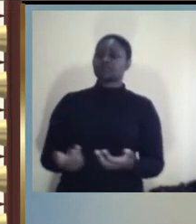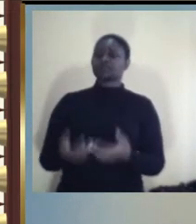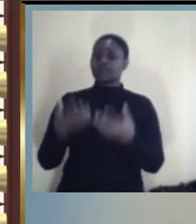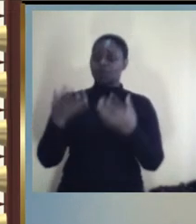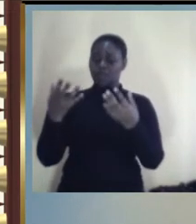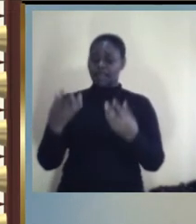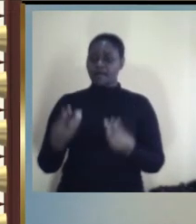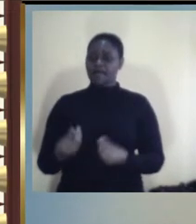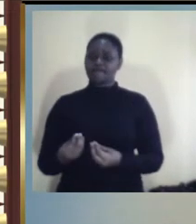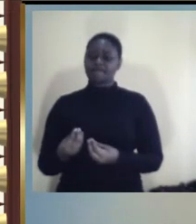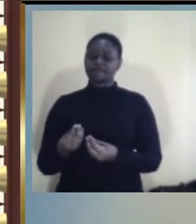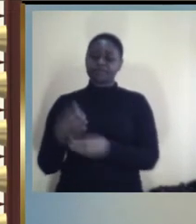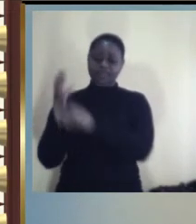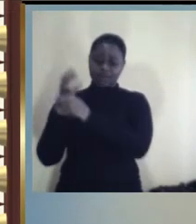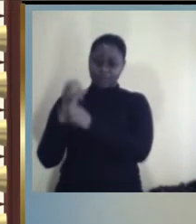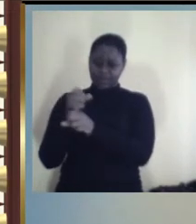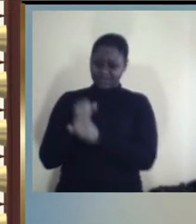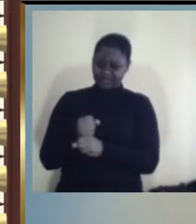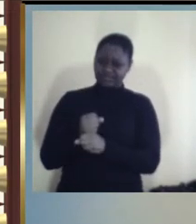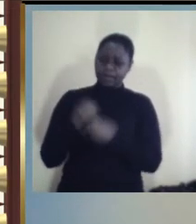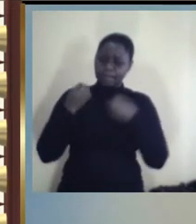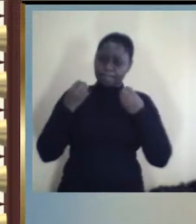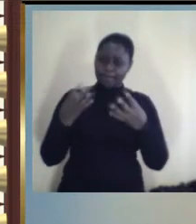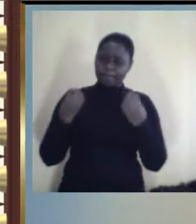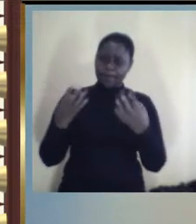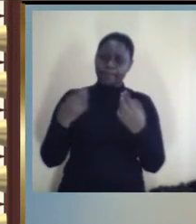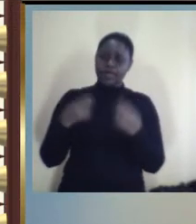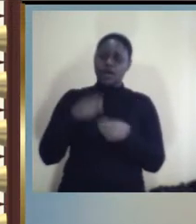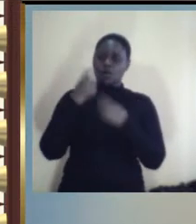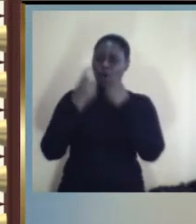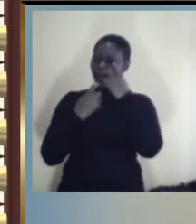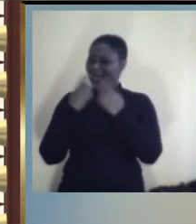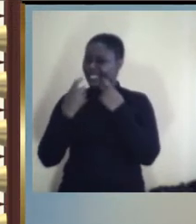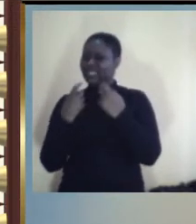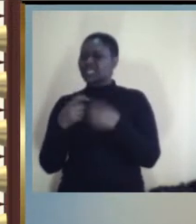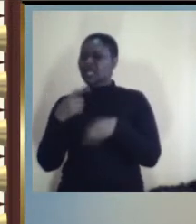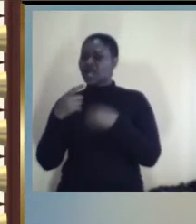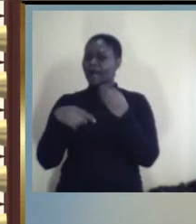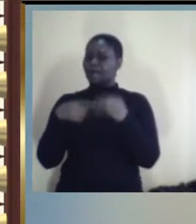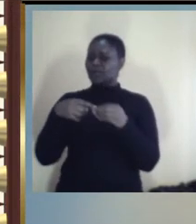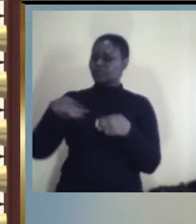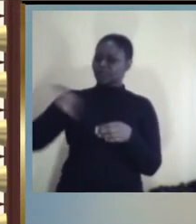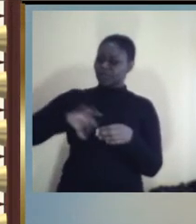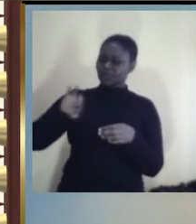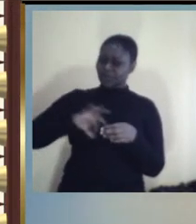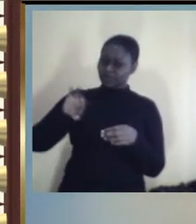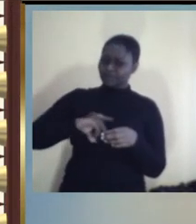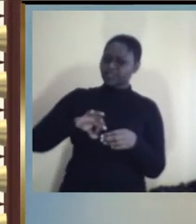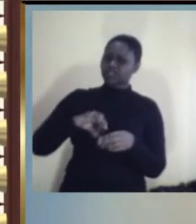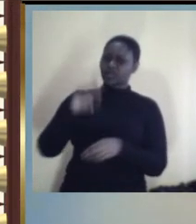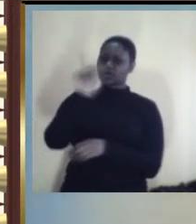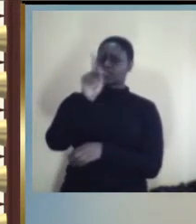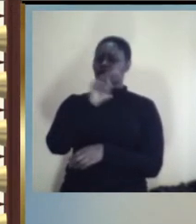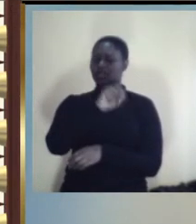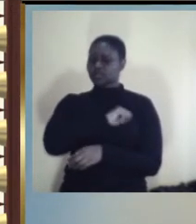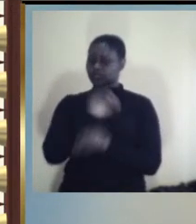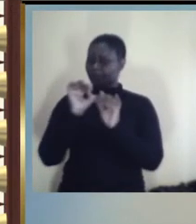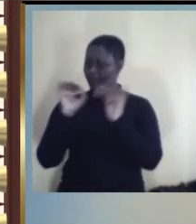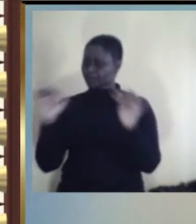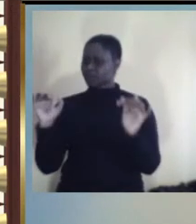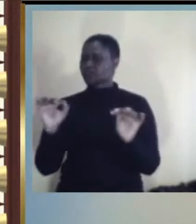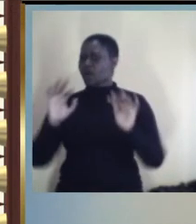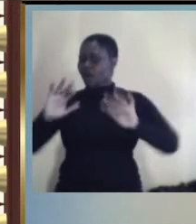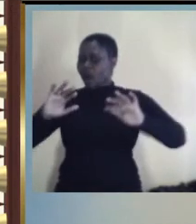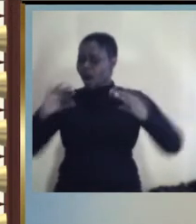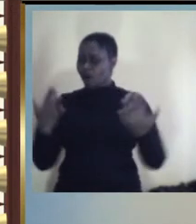have received a number of complaints by beneficiaries in KwaZulu-Natal about